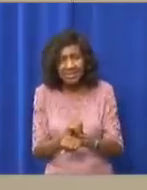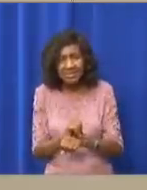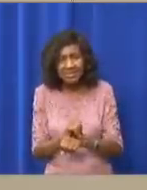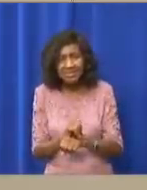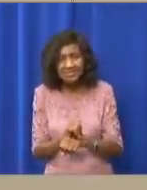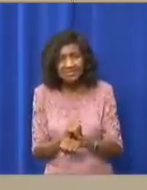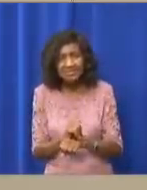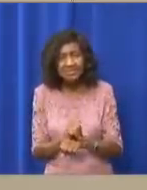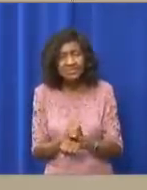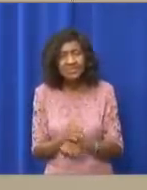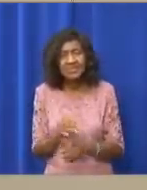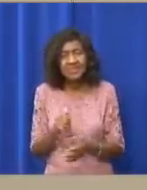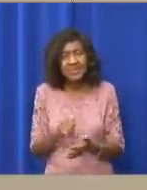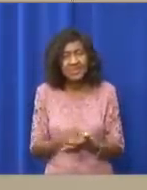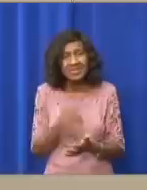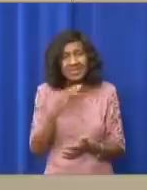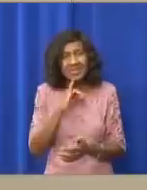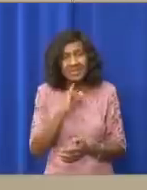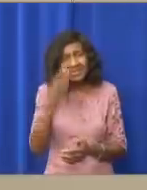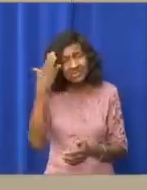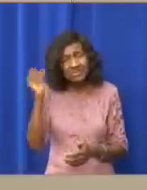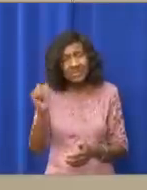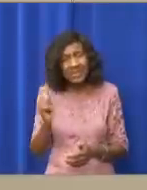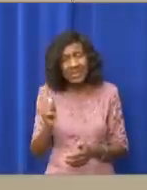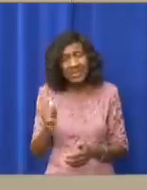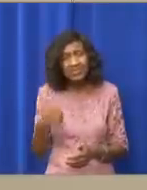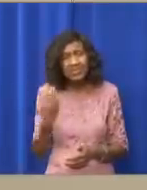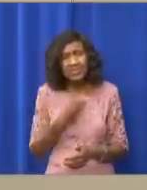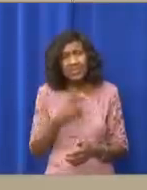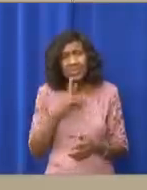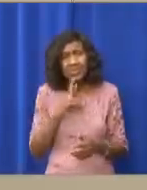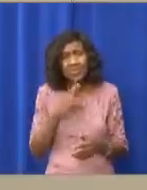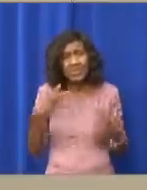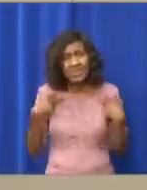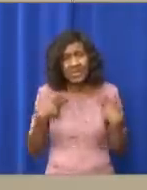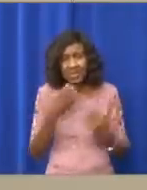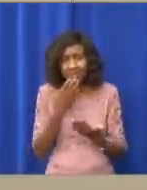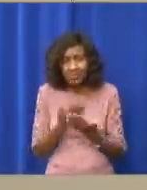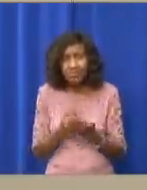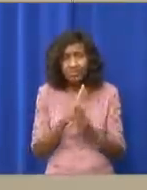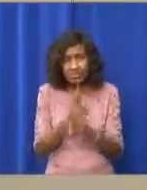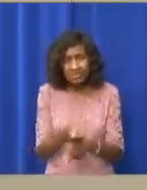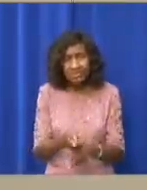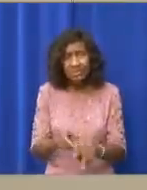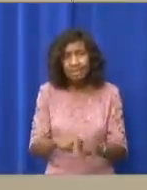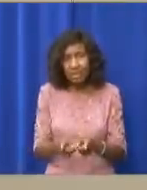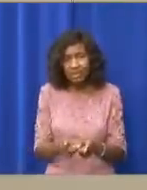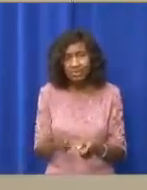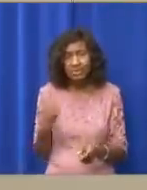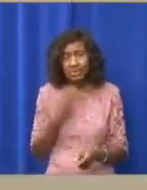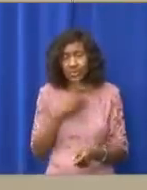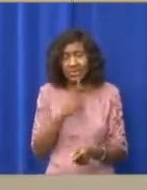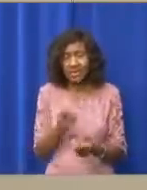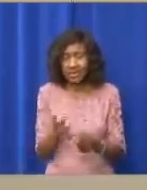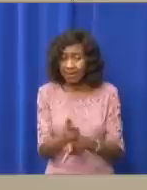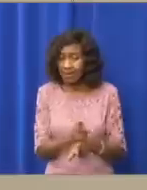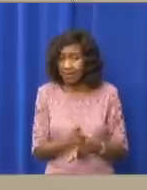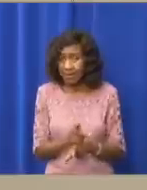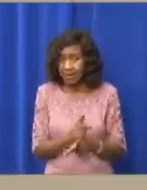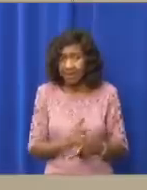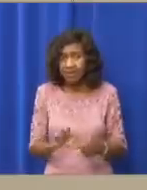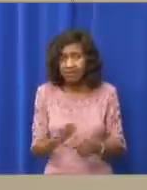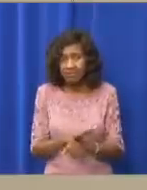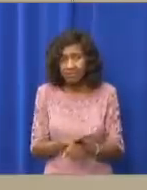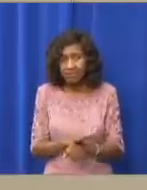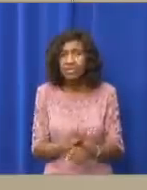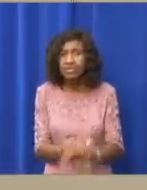very encouraging results, we are still proceeding with considerable caution. So I think I've dealt